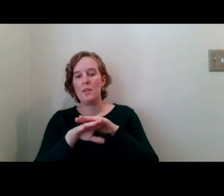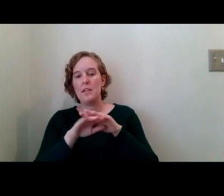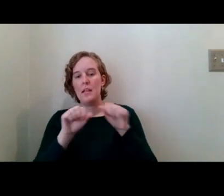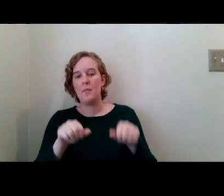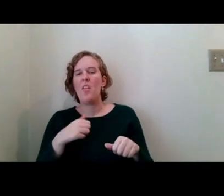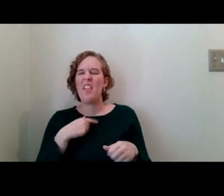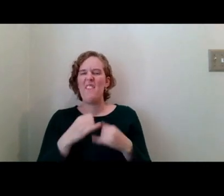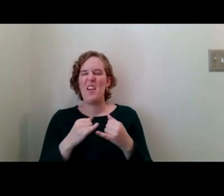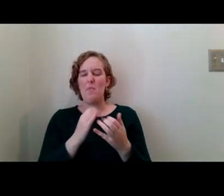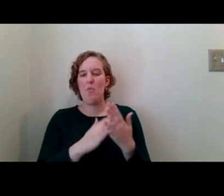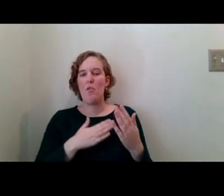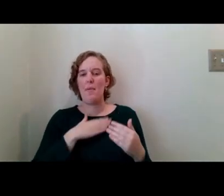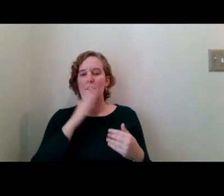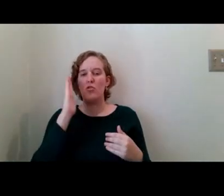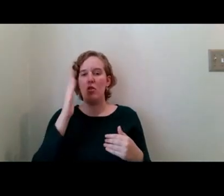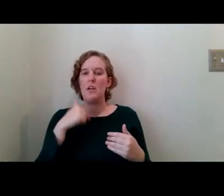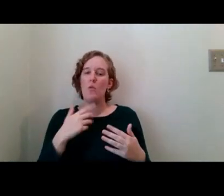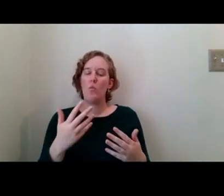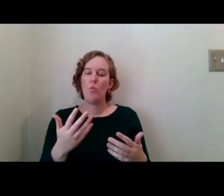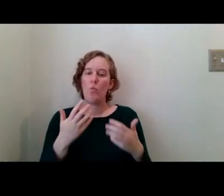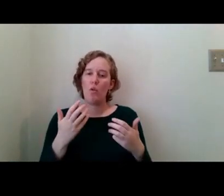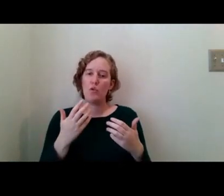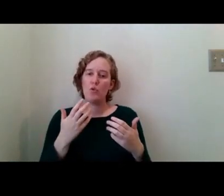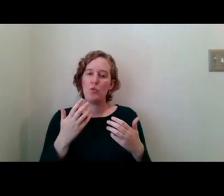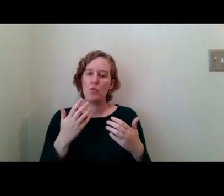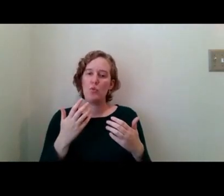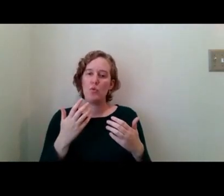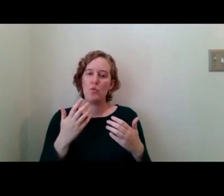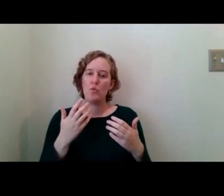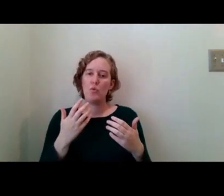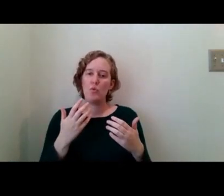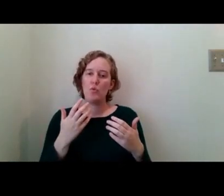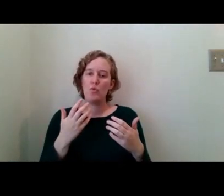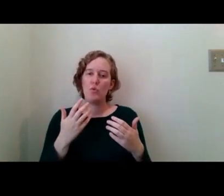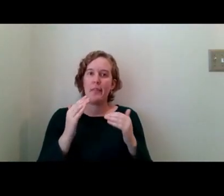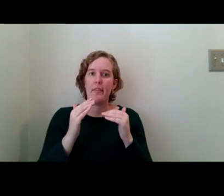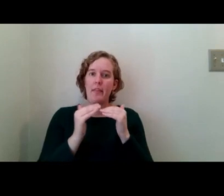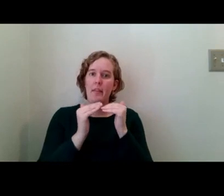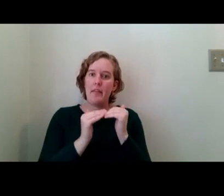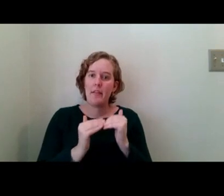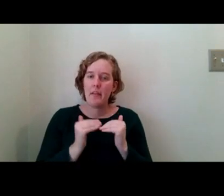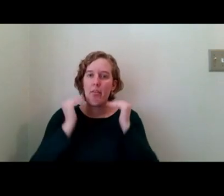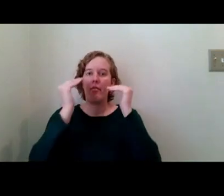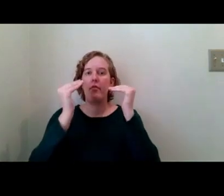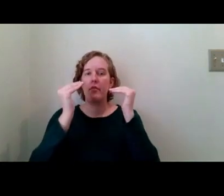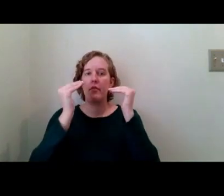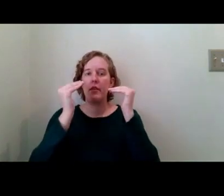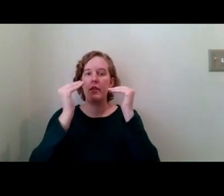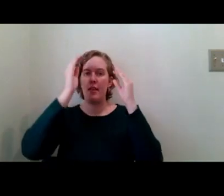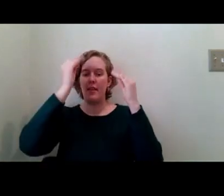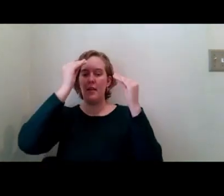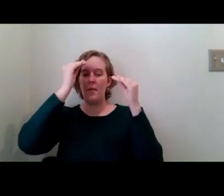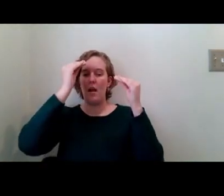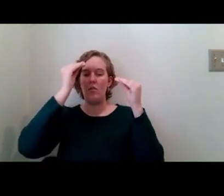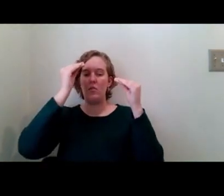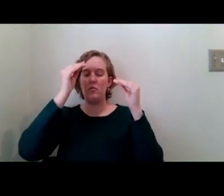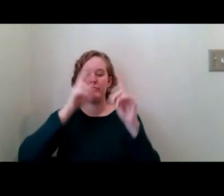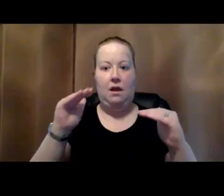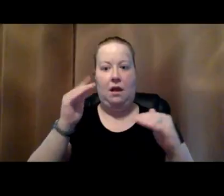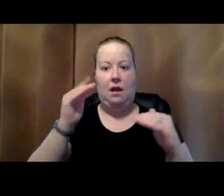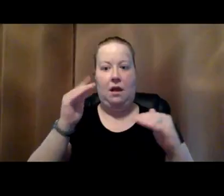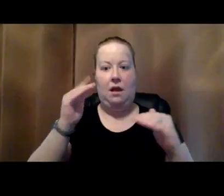talk, I wanted to come up another level, in a sense, and think about accessibility much more